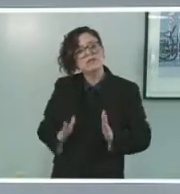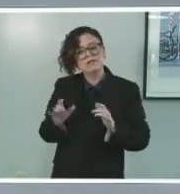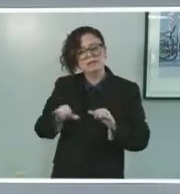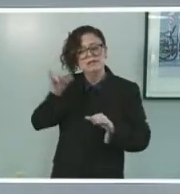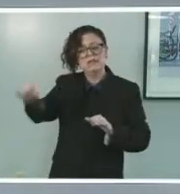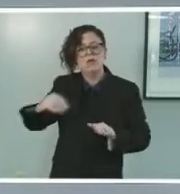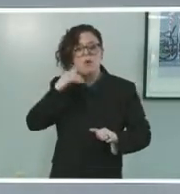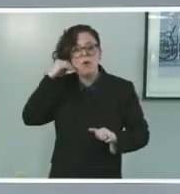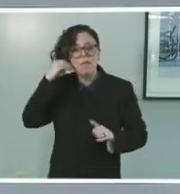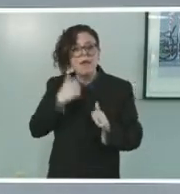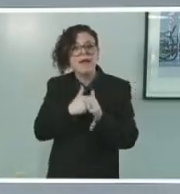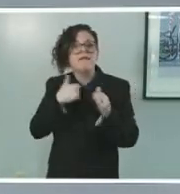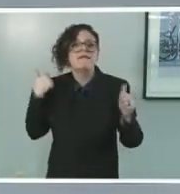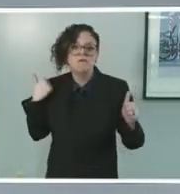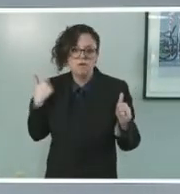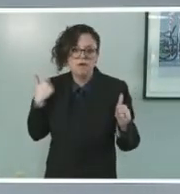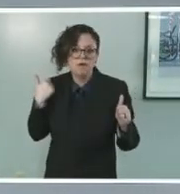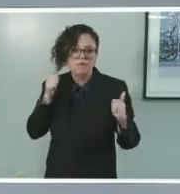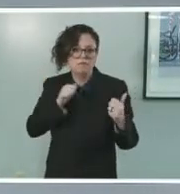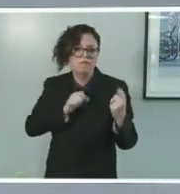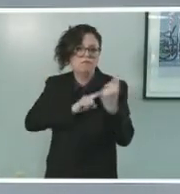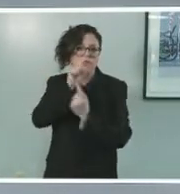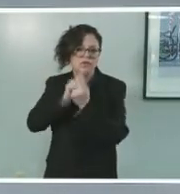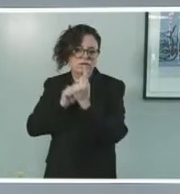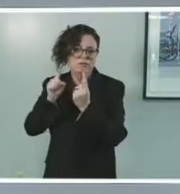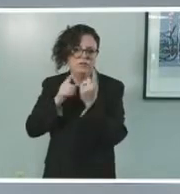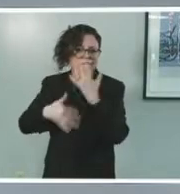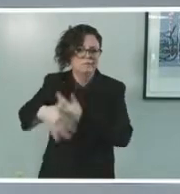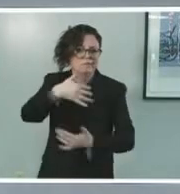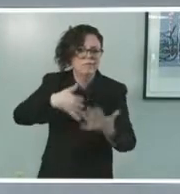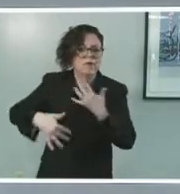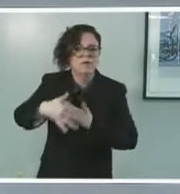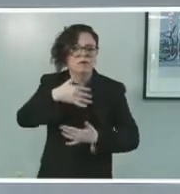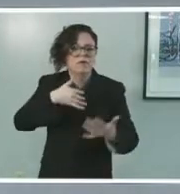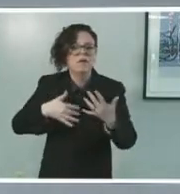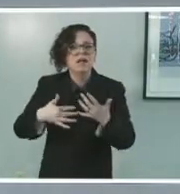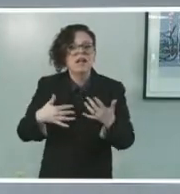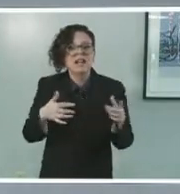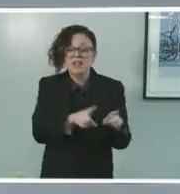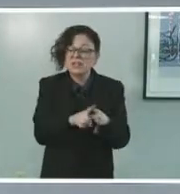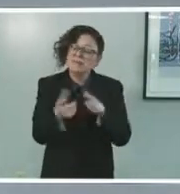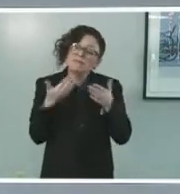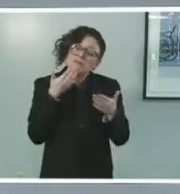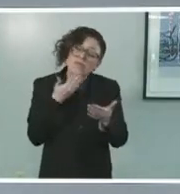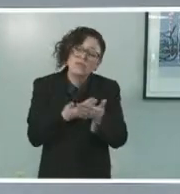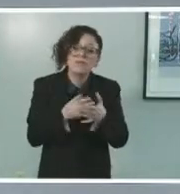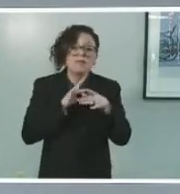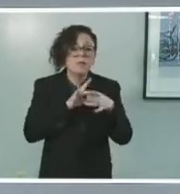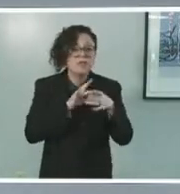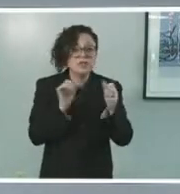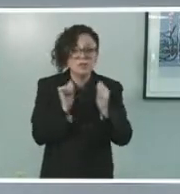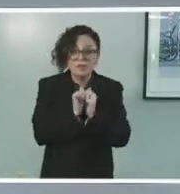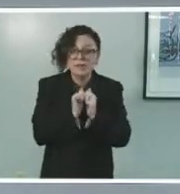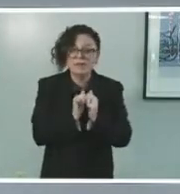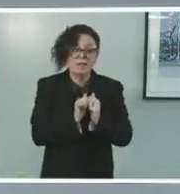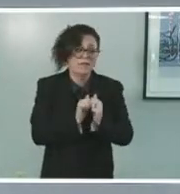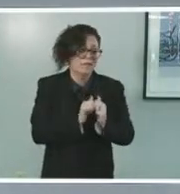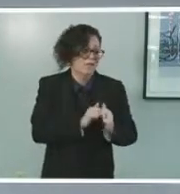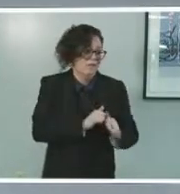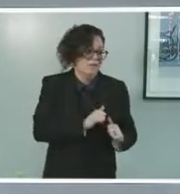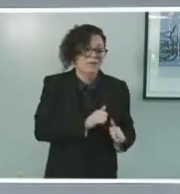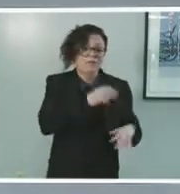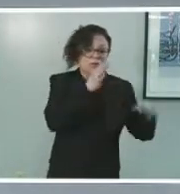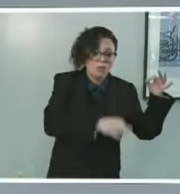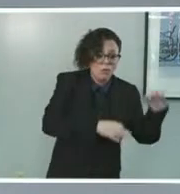had a huge amount of cooperation from the court system and the probation office and everybody involved in not only the criminal but the